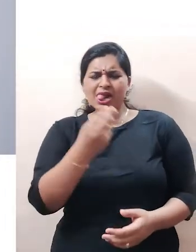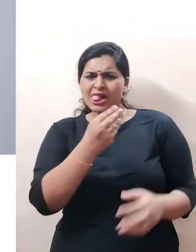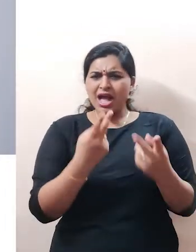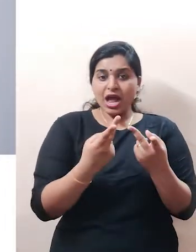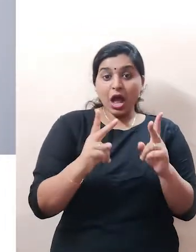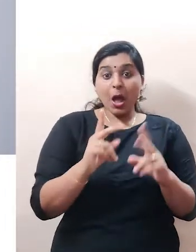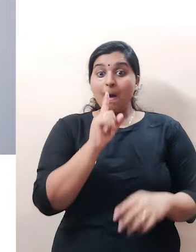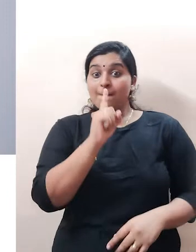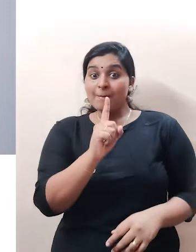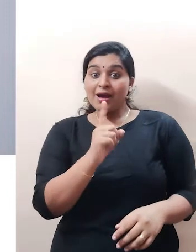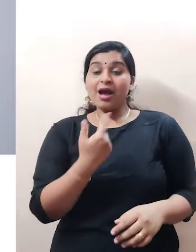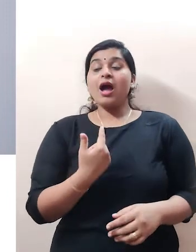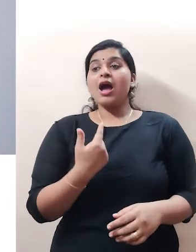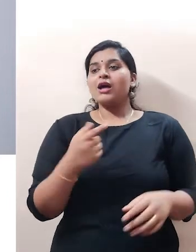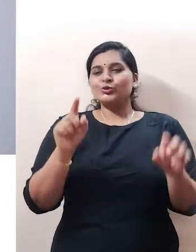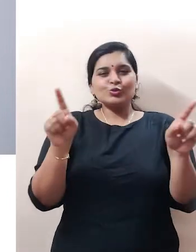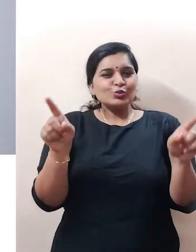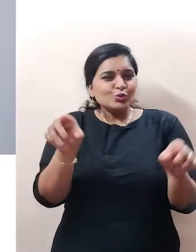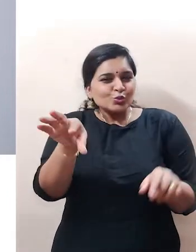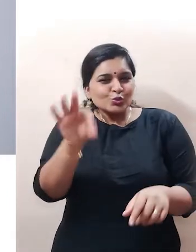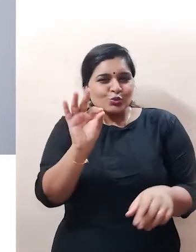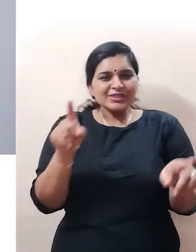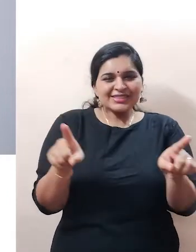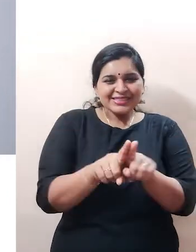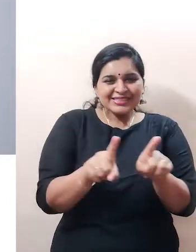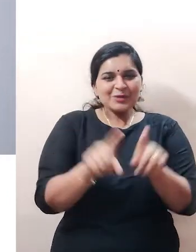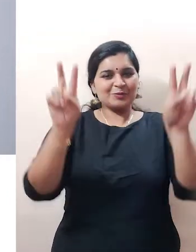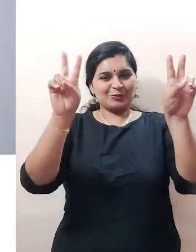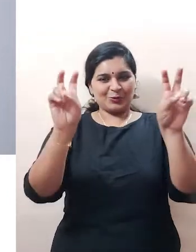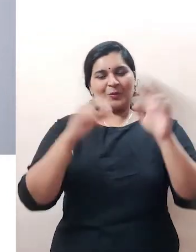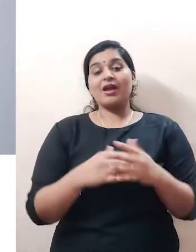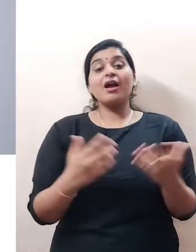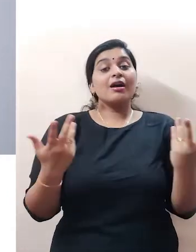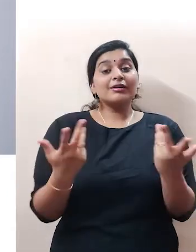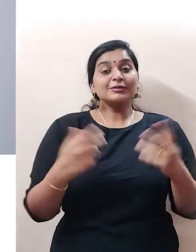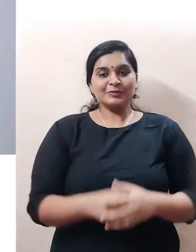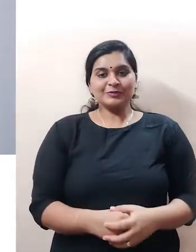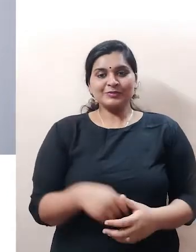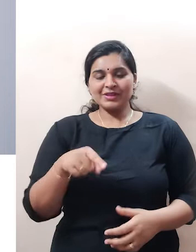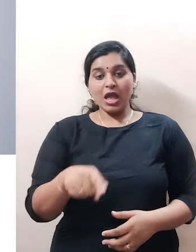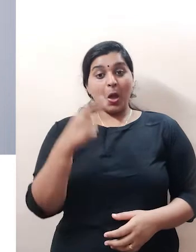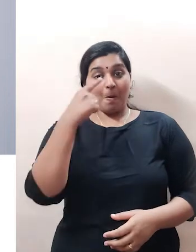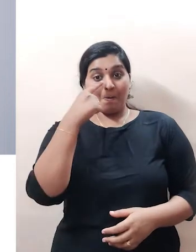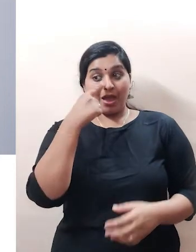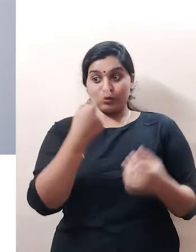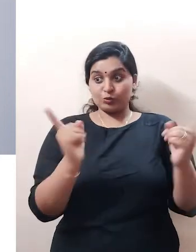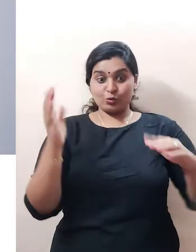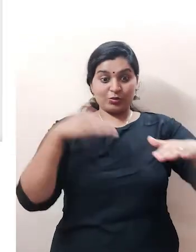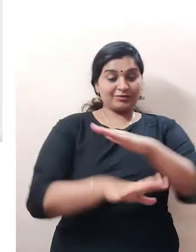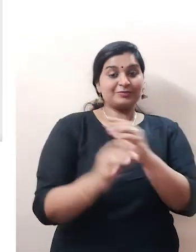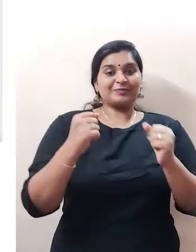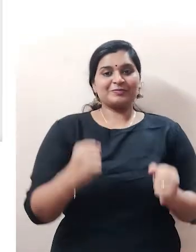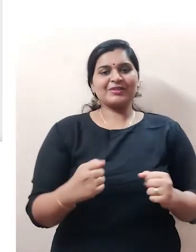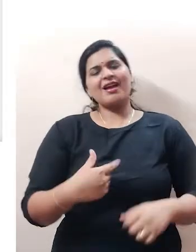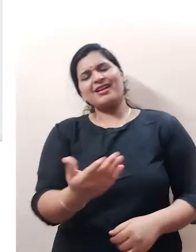different, depict a common scene, a seated woman in an interior setting. Join us as we attempt to unpack